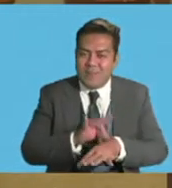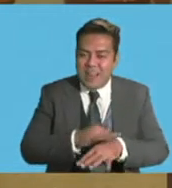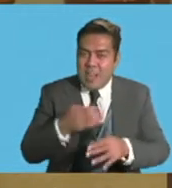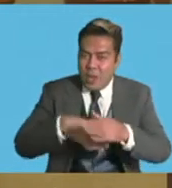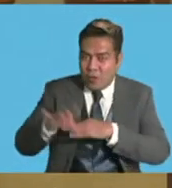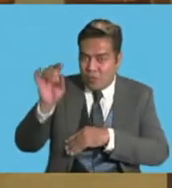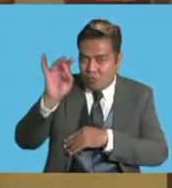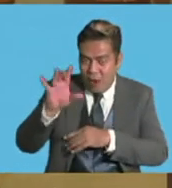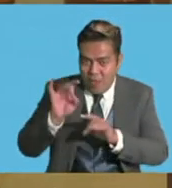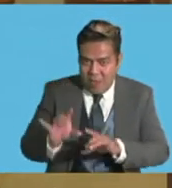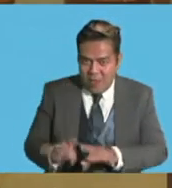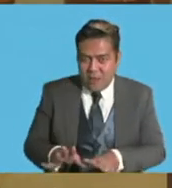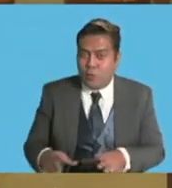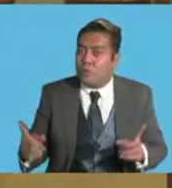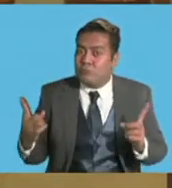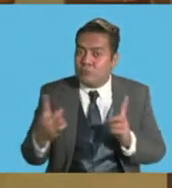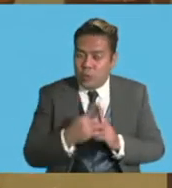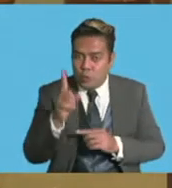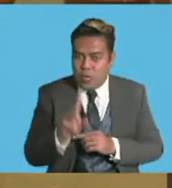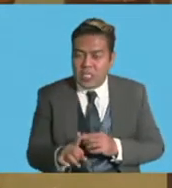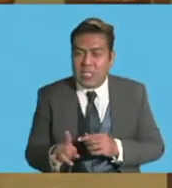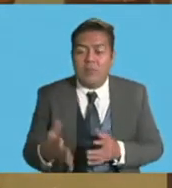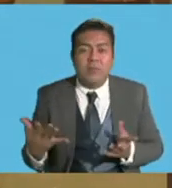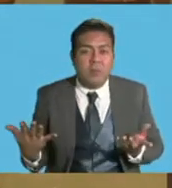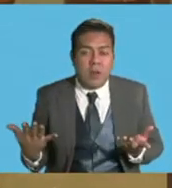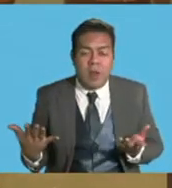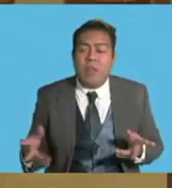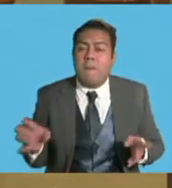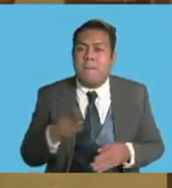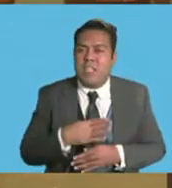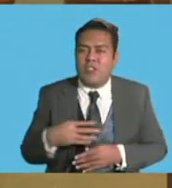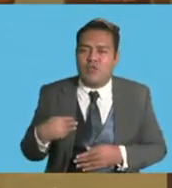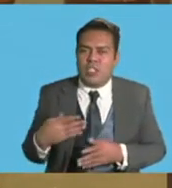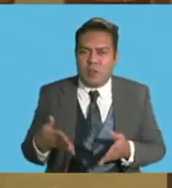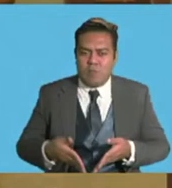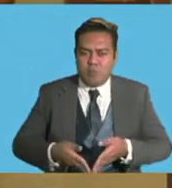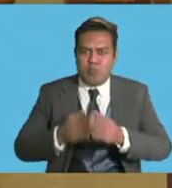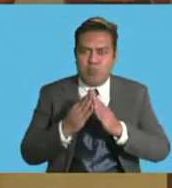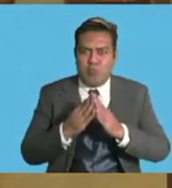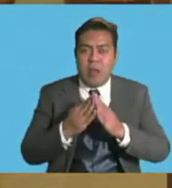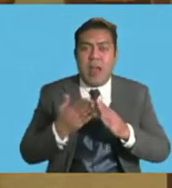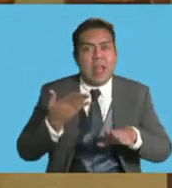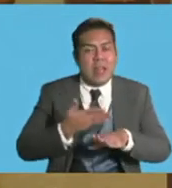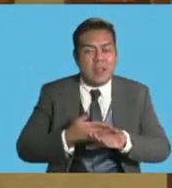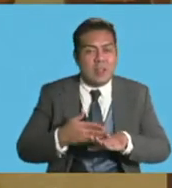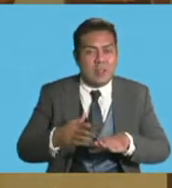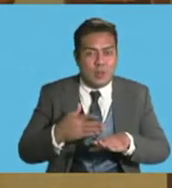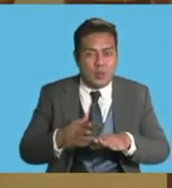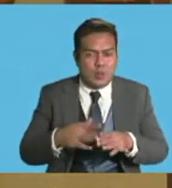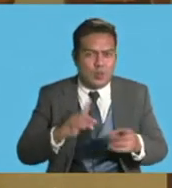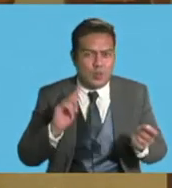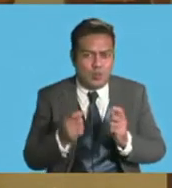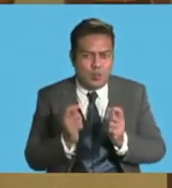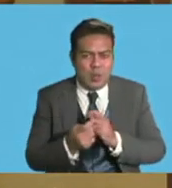sir, to meet today's demand in health services, the Ministry is constructing, upgrading, and